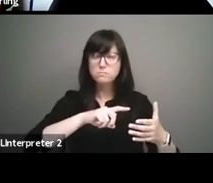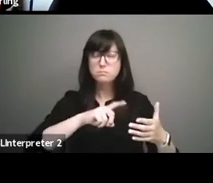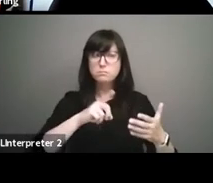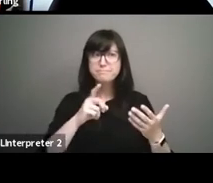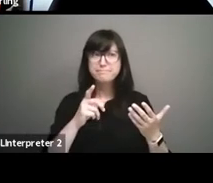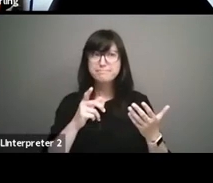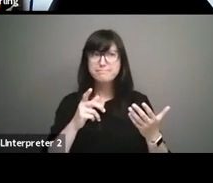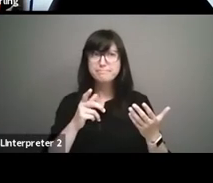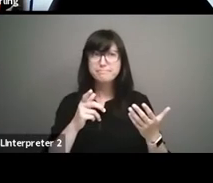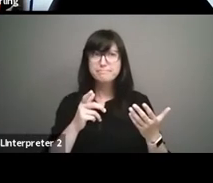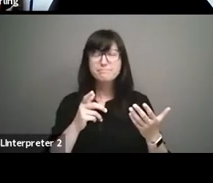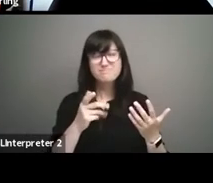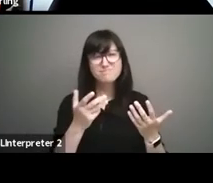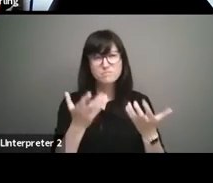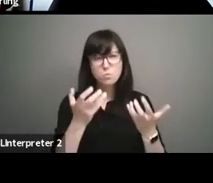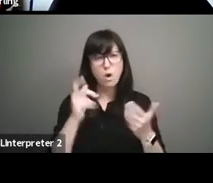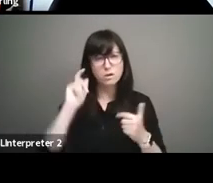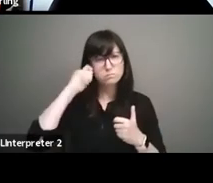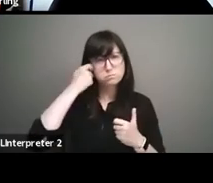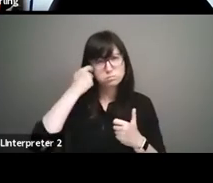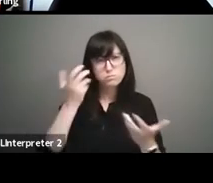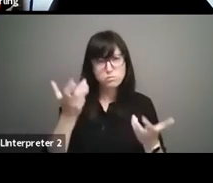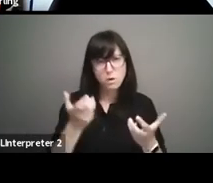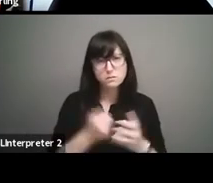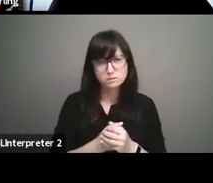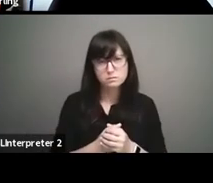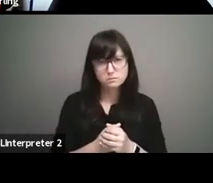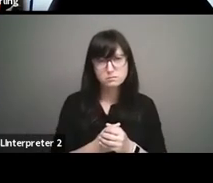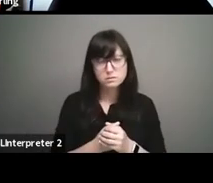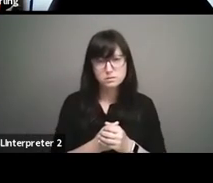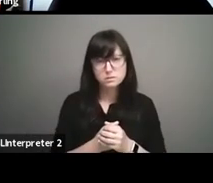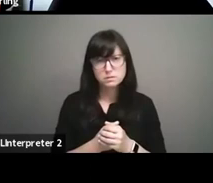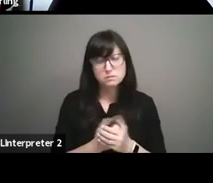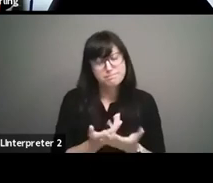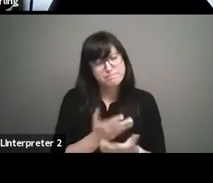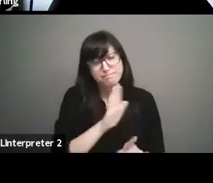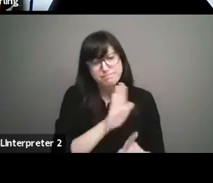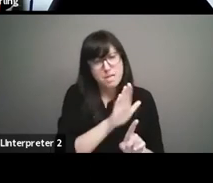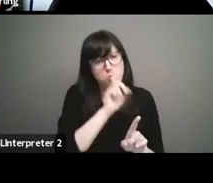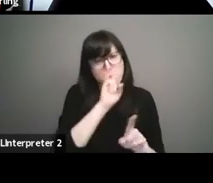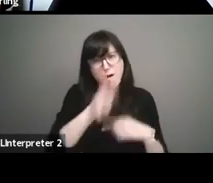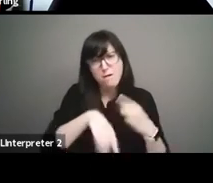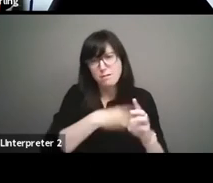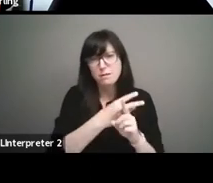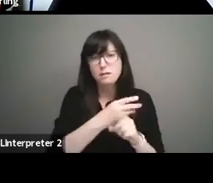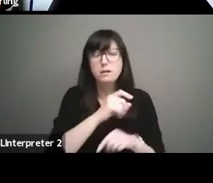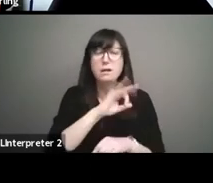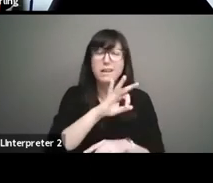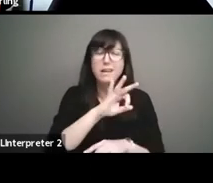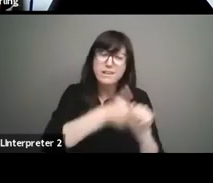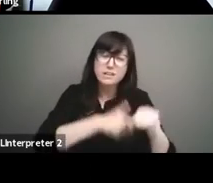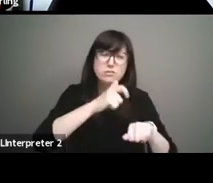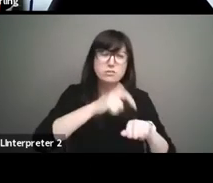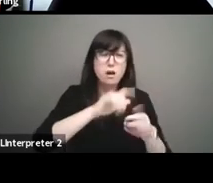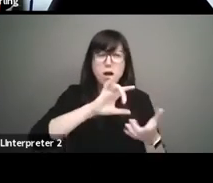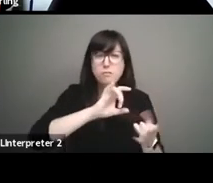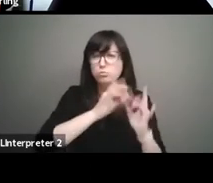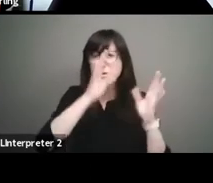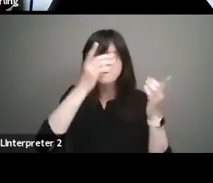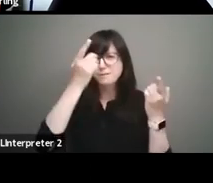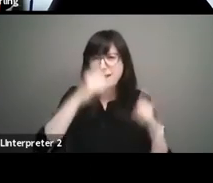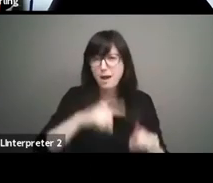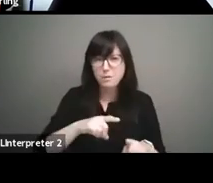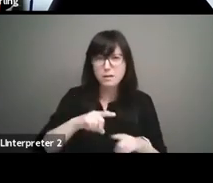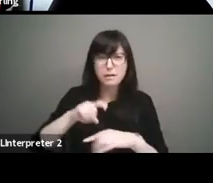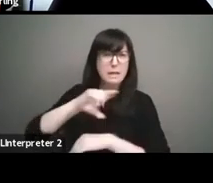experience wanting to commit suicide. That's just the reality. And if we called the police every single time, you know, these young